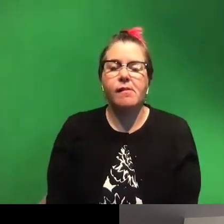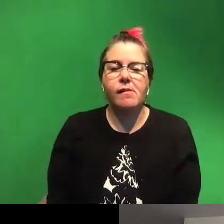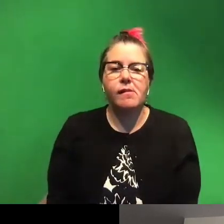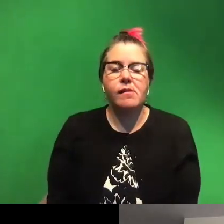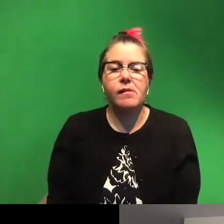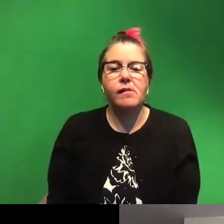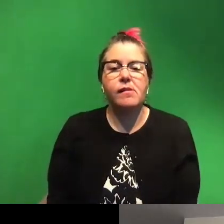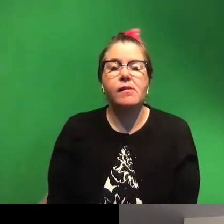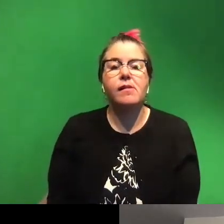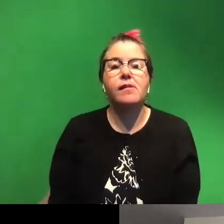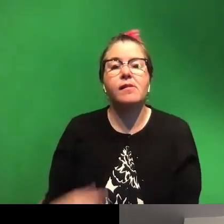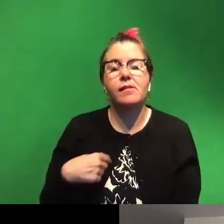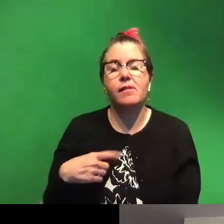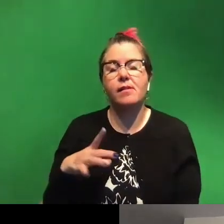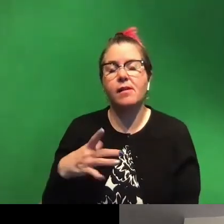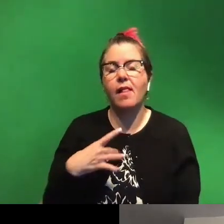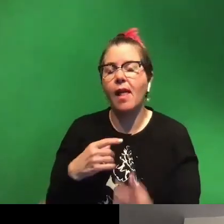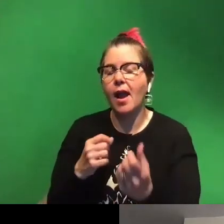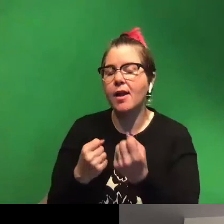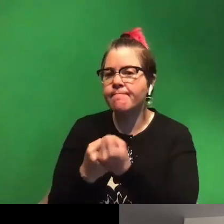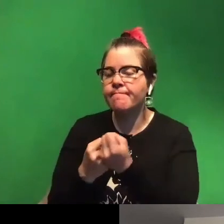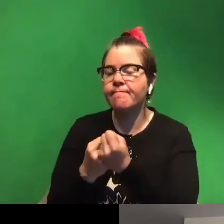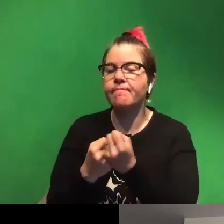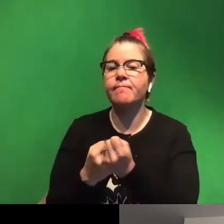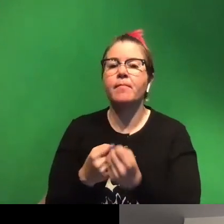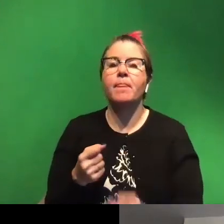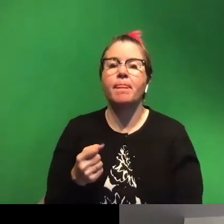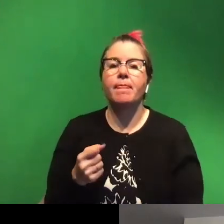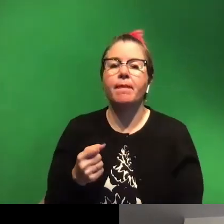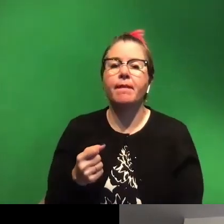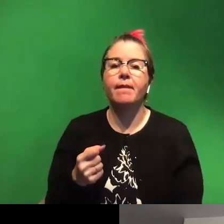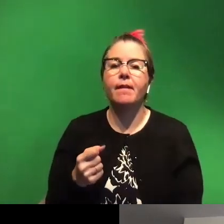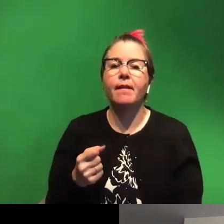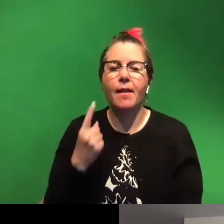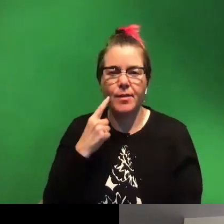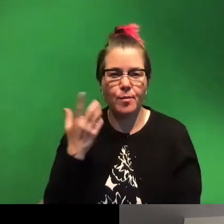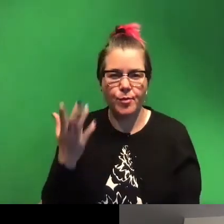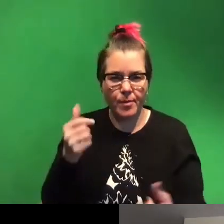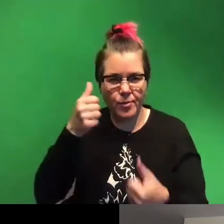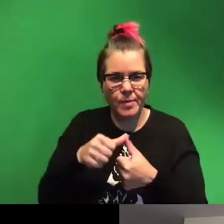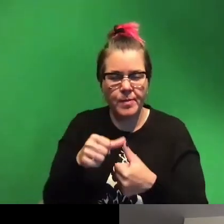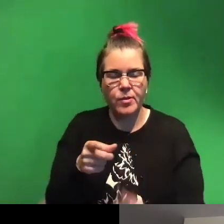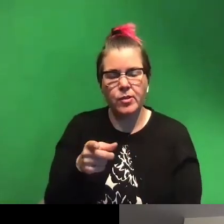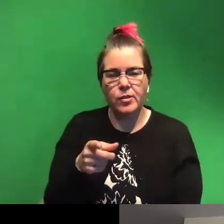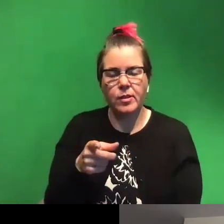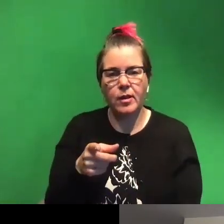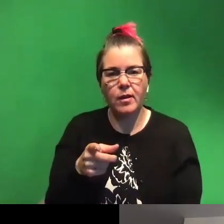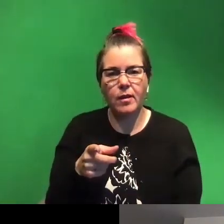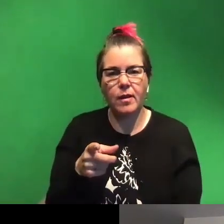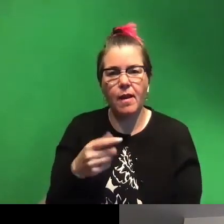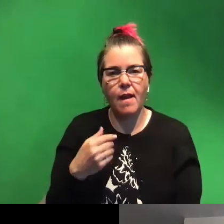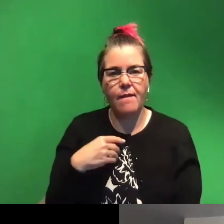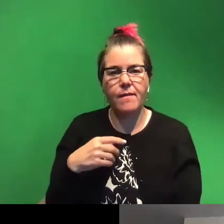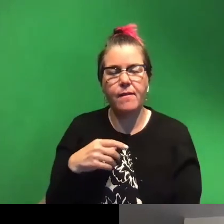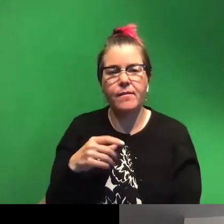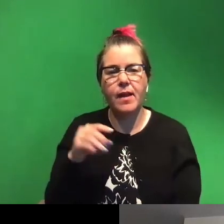The one I like to promote, it's I think you probably remember, there was like a picture of